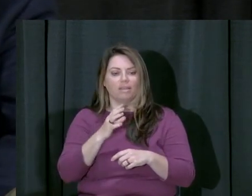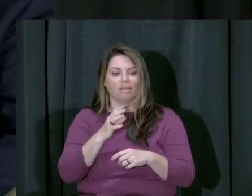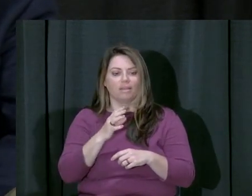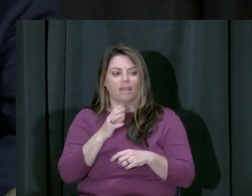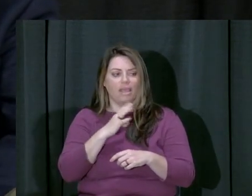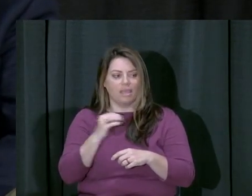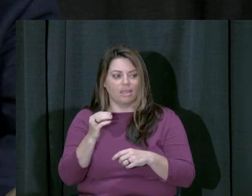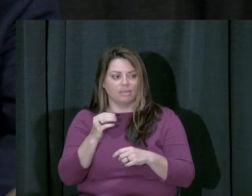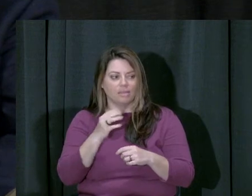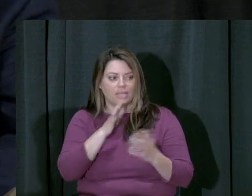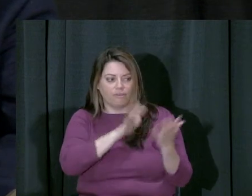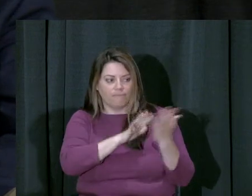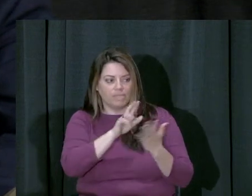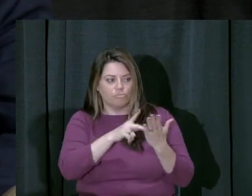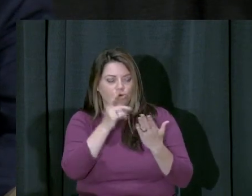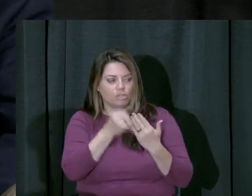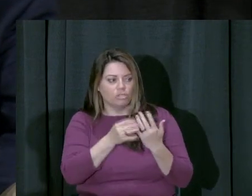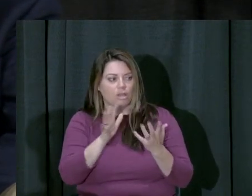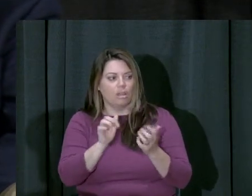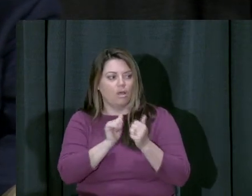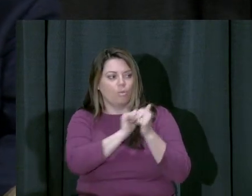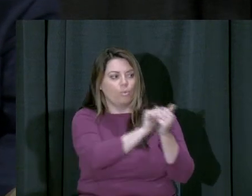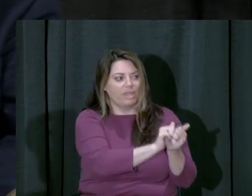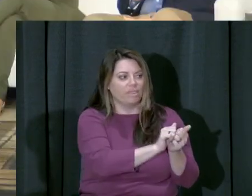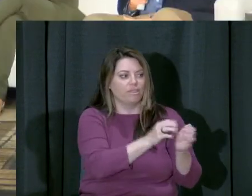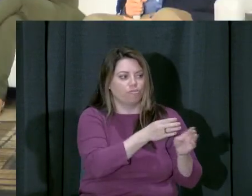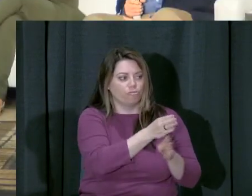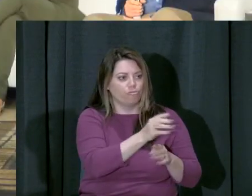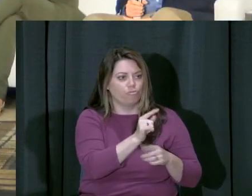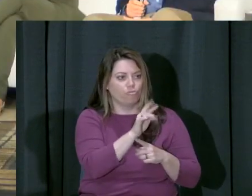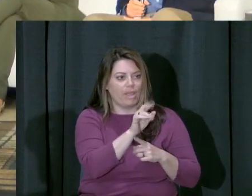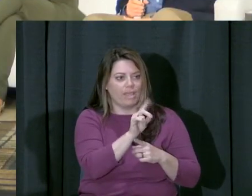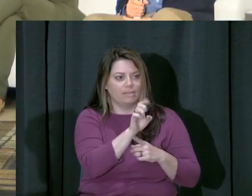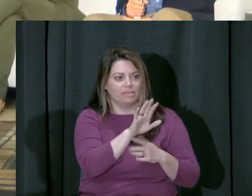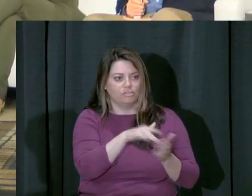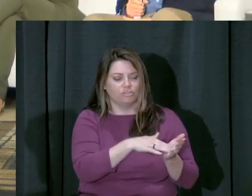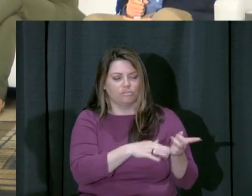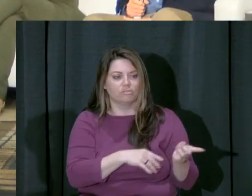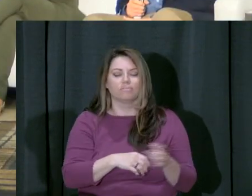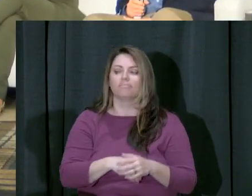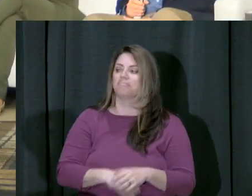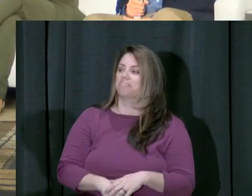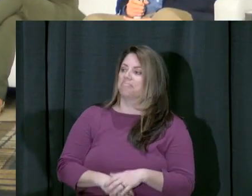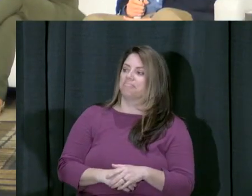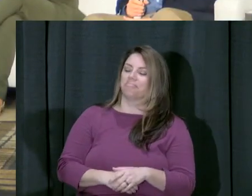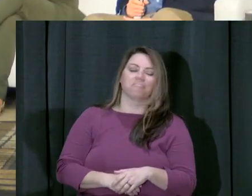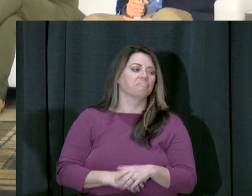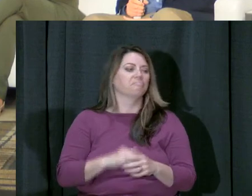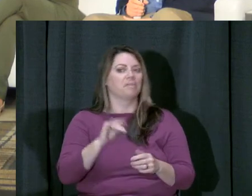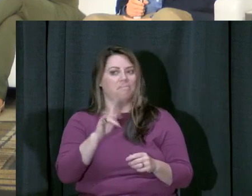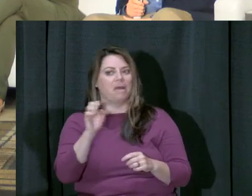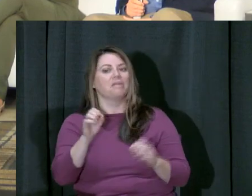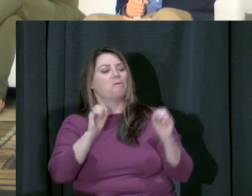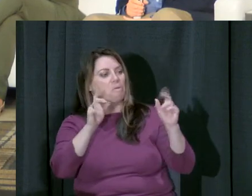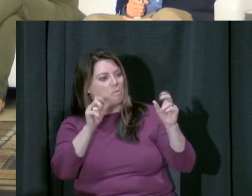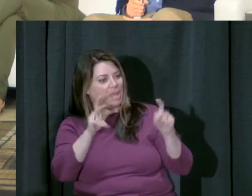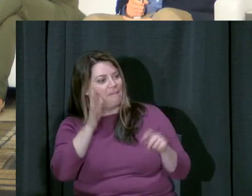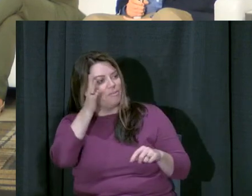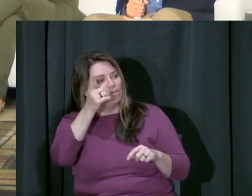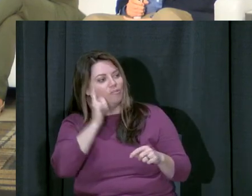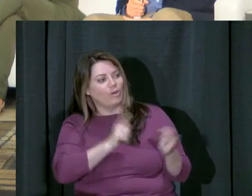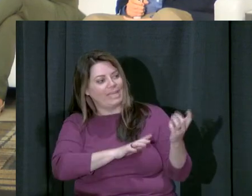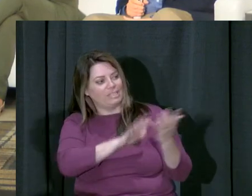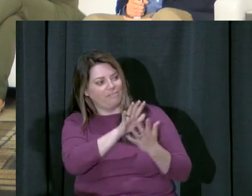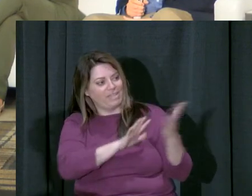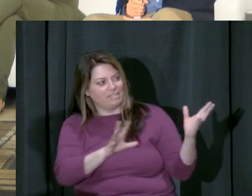projects along with the Trace Center. Excellent, thank you, Greg. So let's get right into it. The Future of Interfaces Conference, which